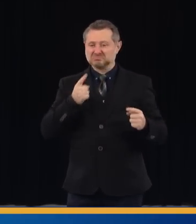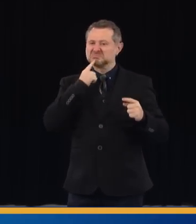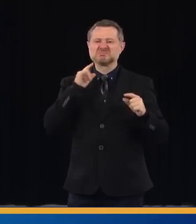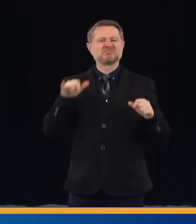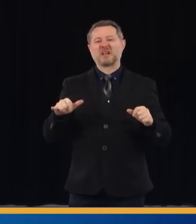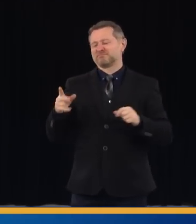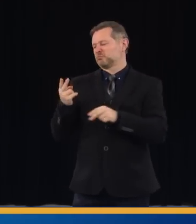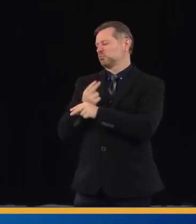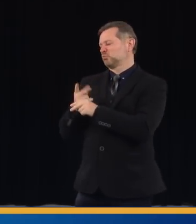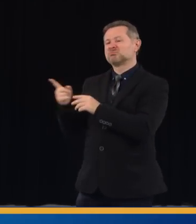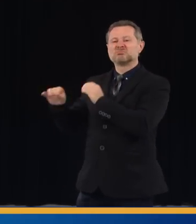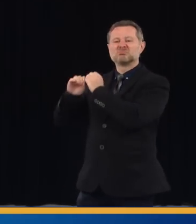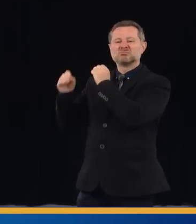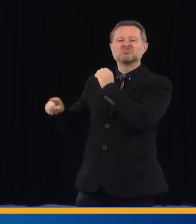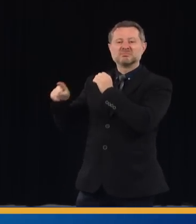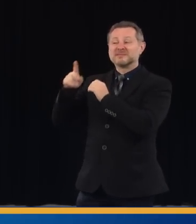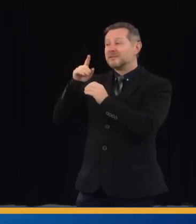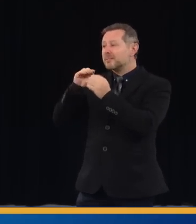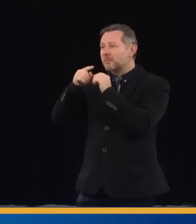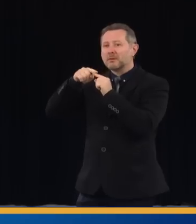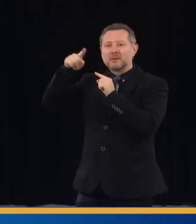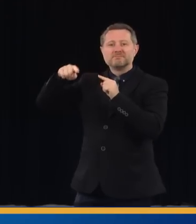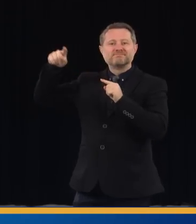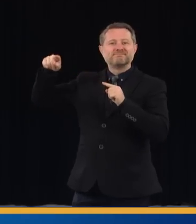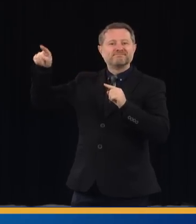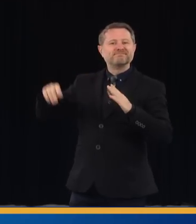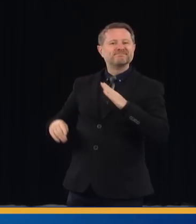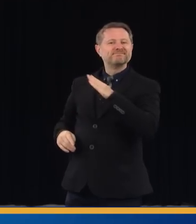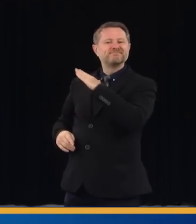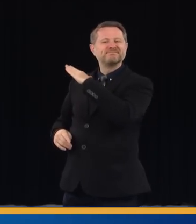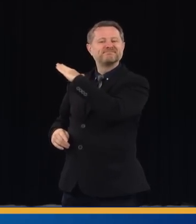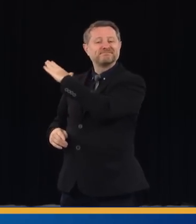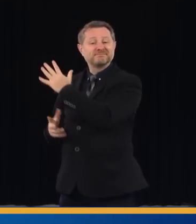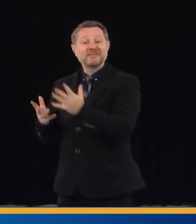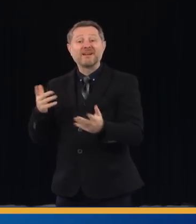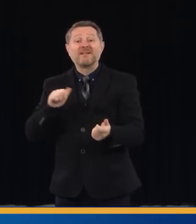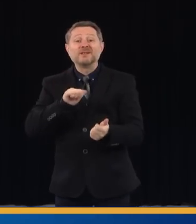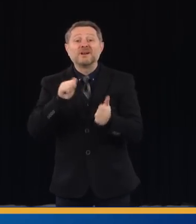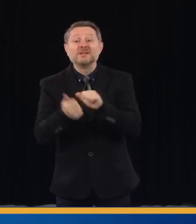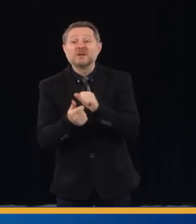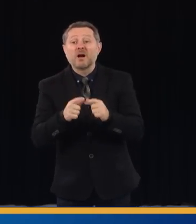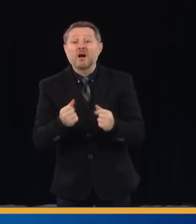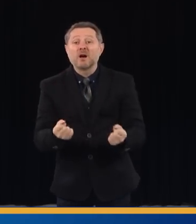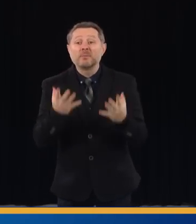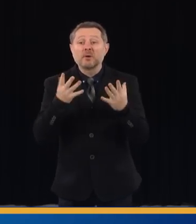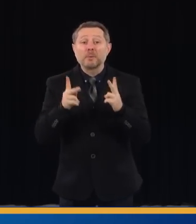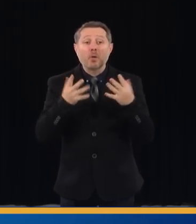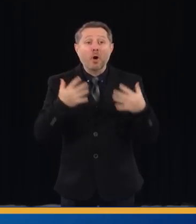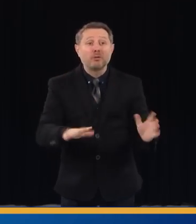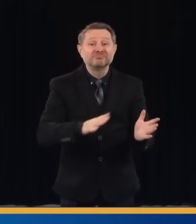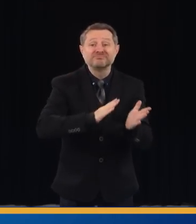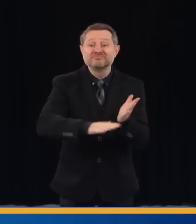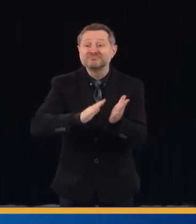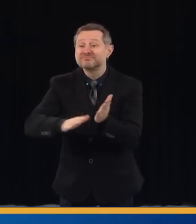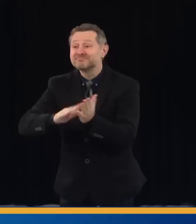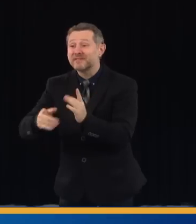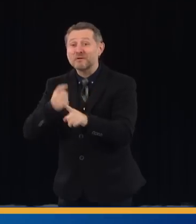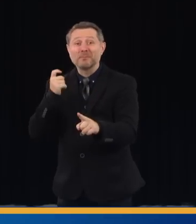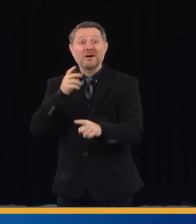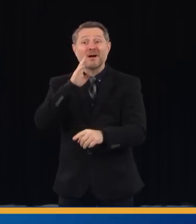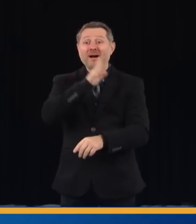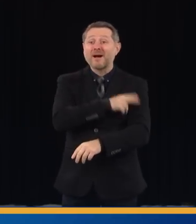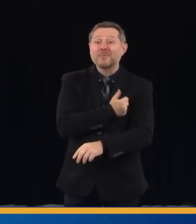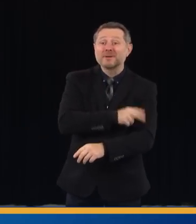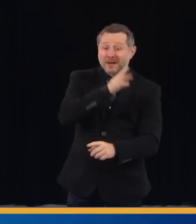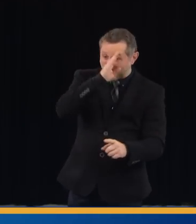that is going up. Change in number of discharged, line is going up. Why?